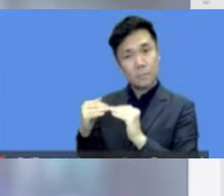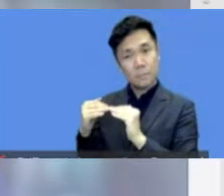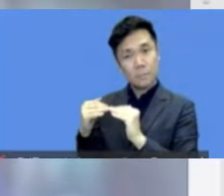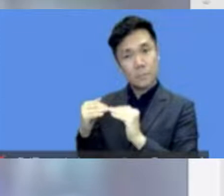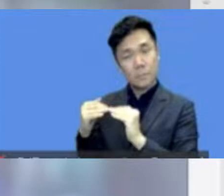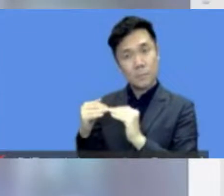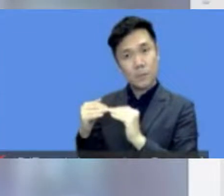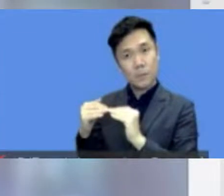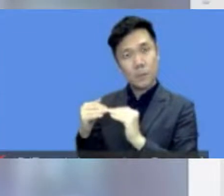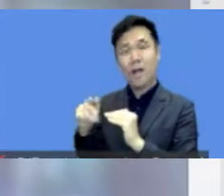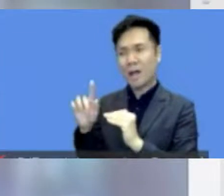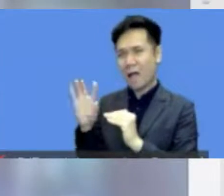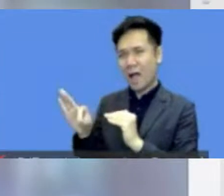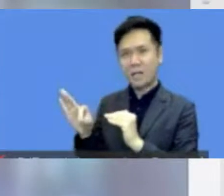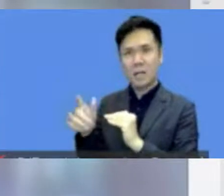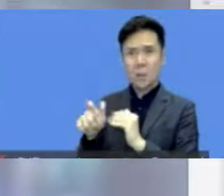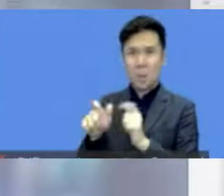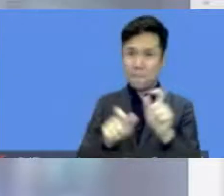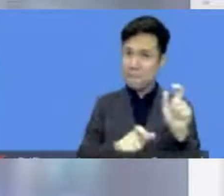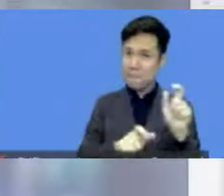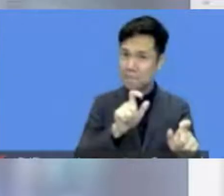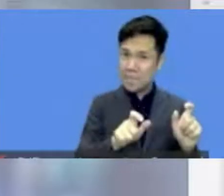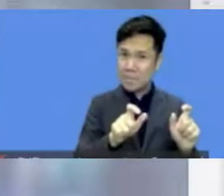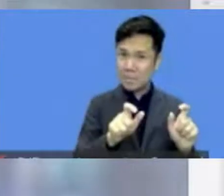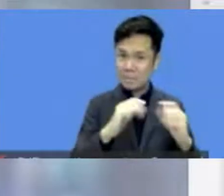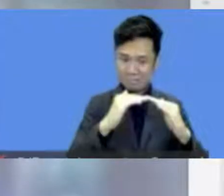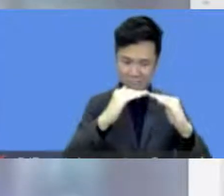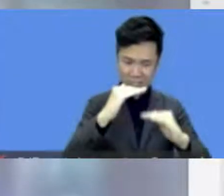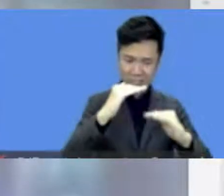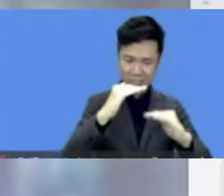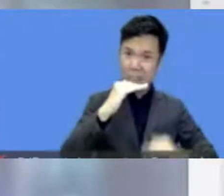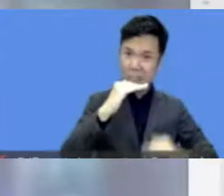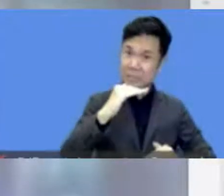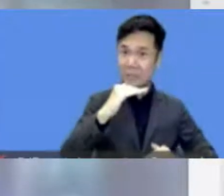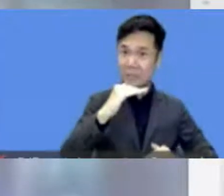behind? All right. Thank you. That's my question. May I answer it now?